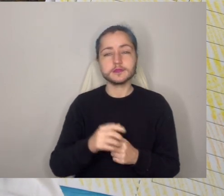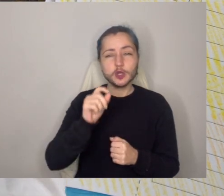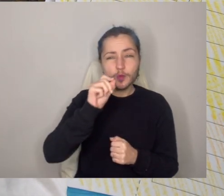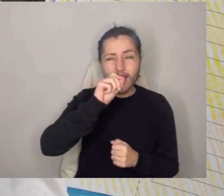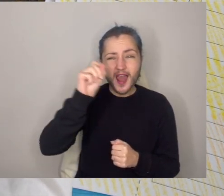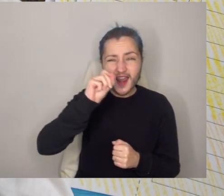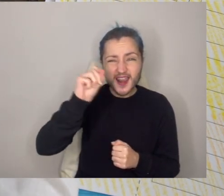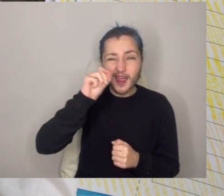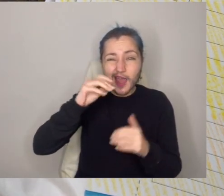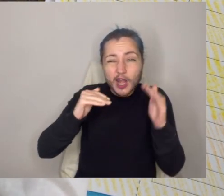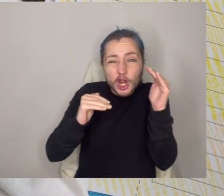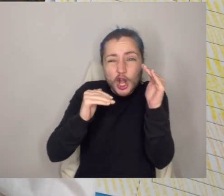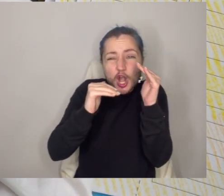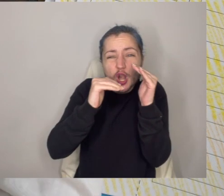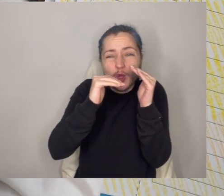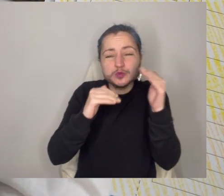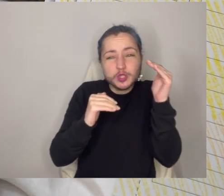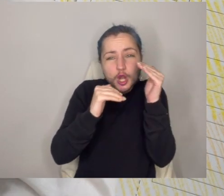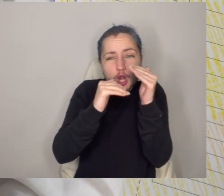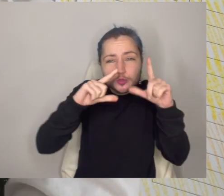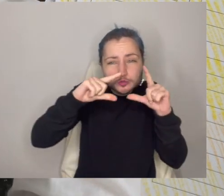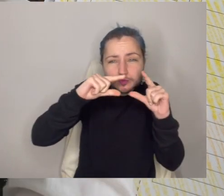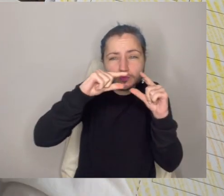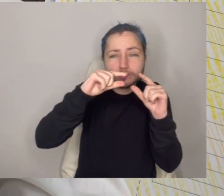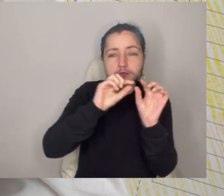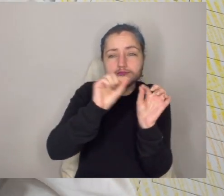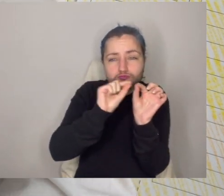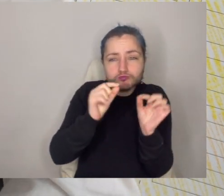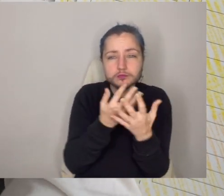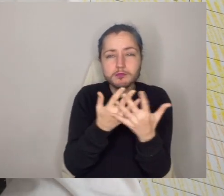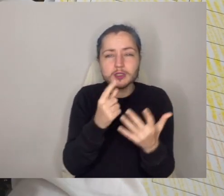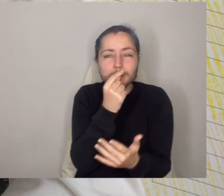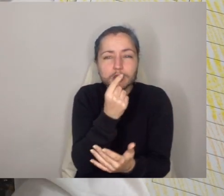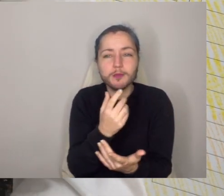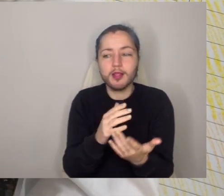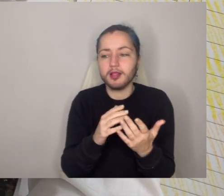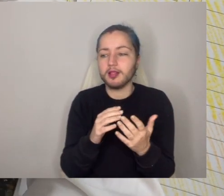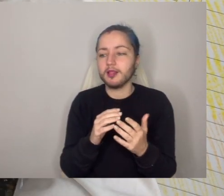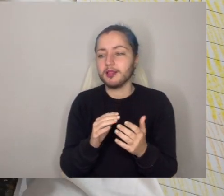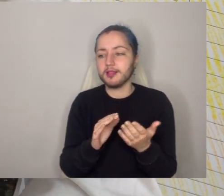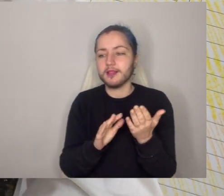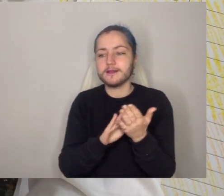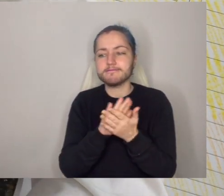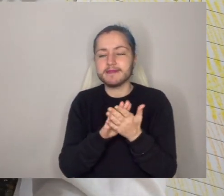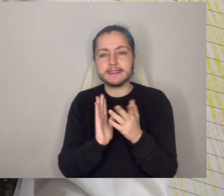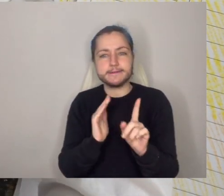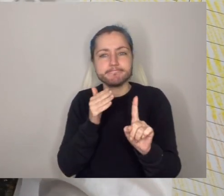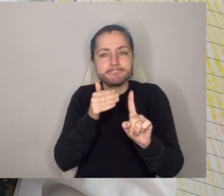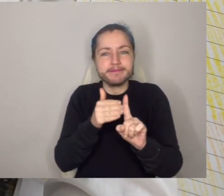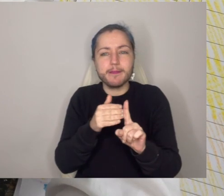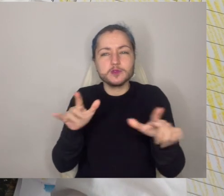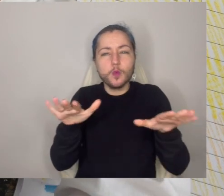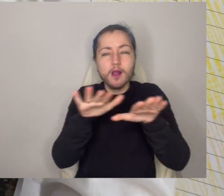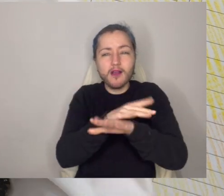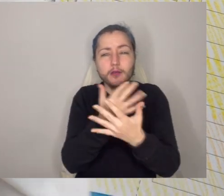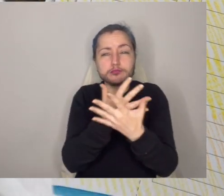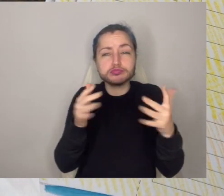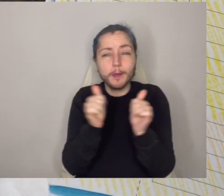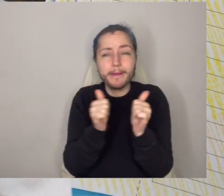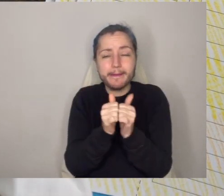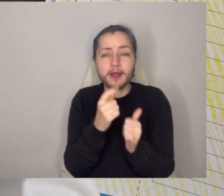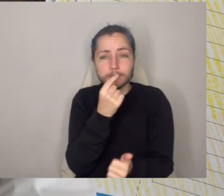I'm trying to do is fill the page as much as possible. So I will show you how I've been doing